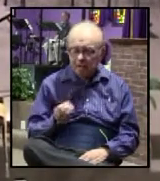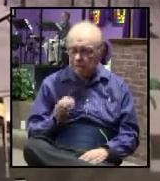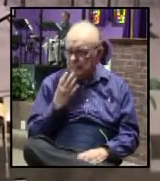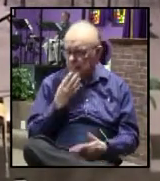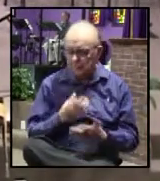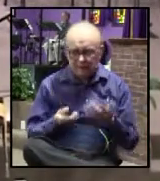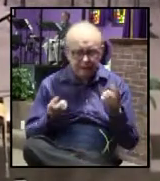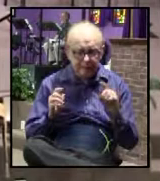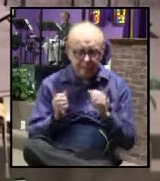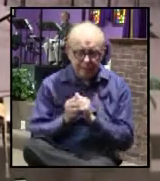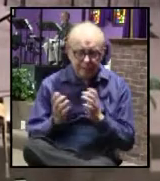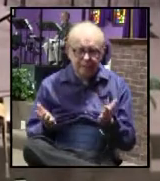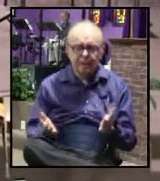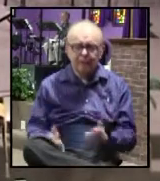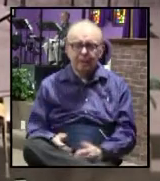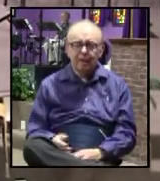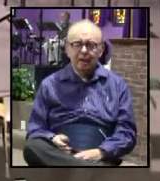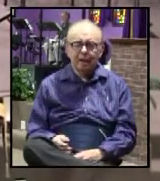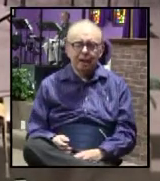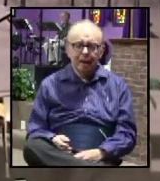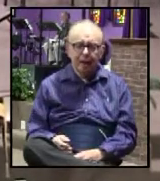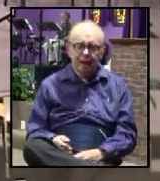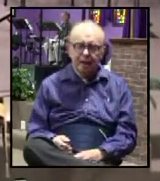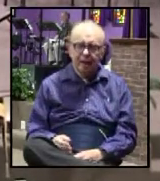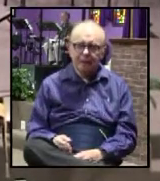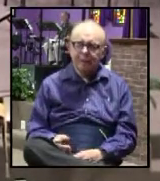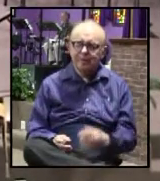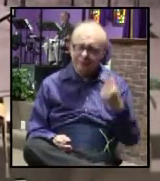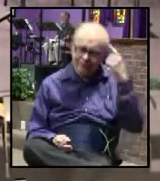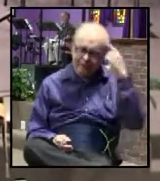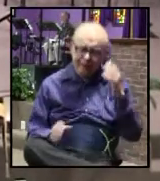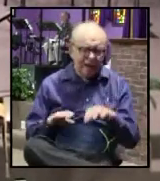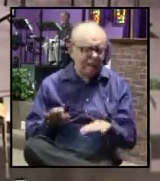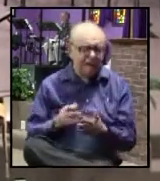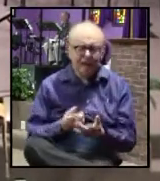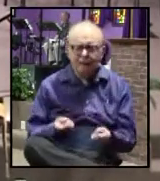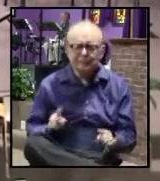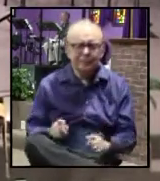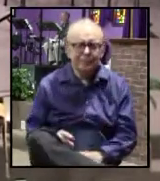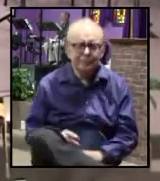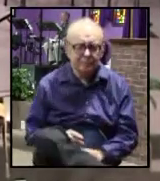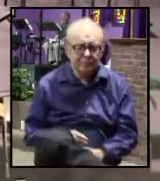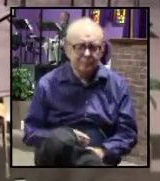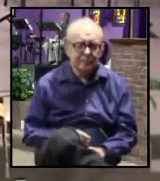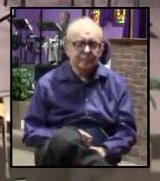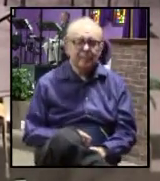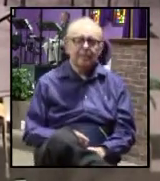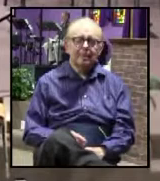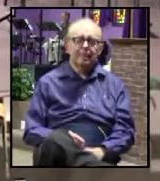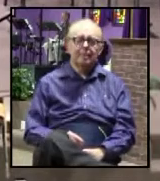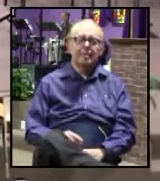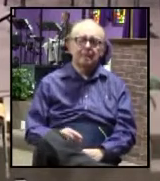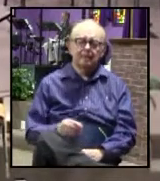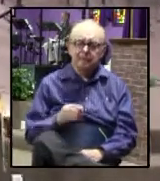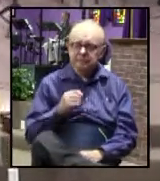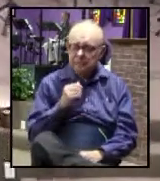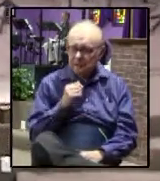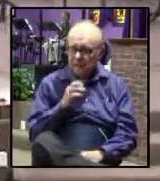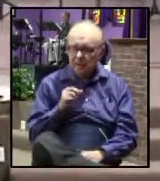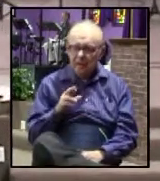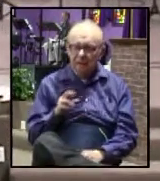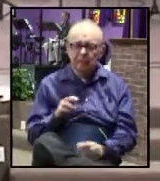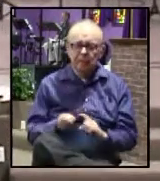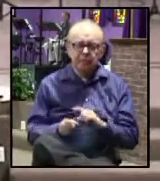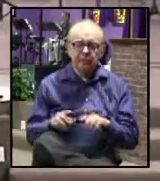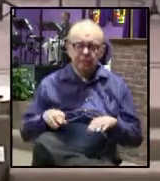front. You know, it's in their hair. And you're like, how did this happen? And you're not at home, you're in the car trying to